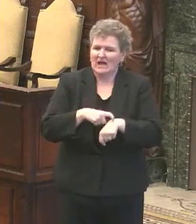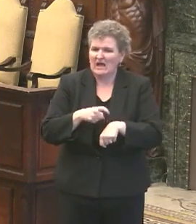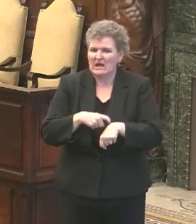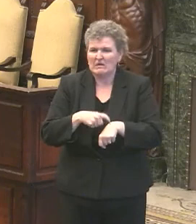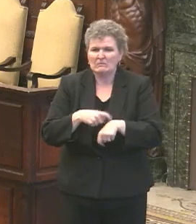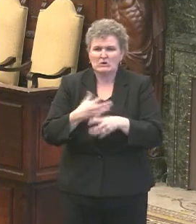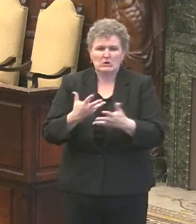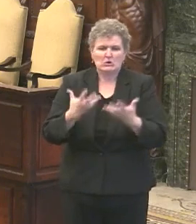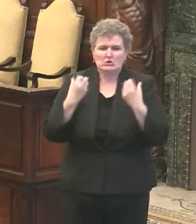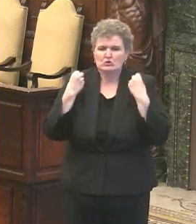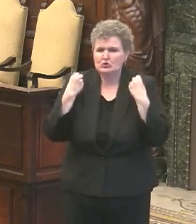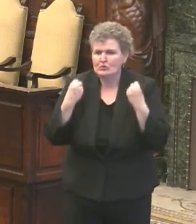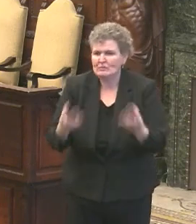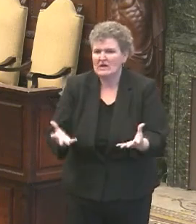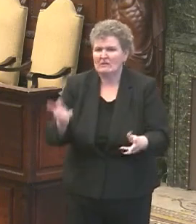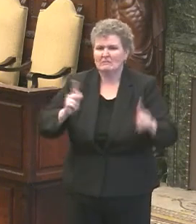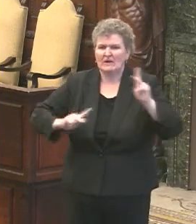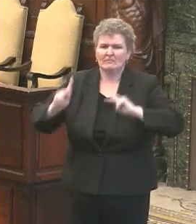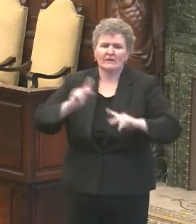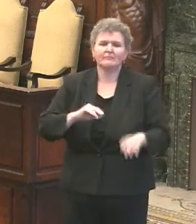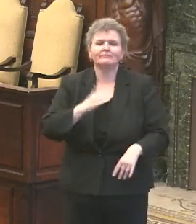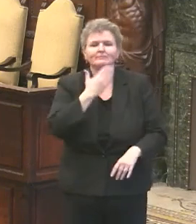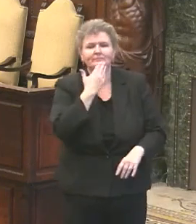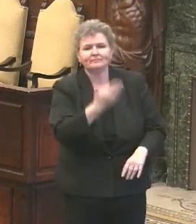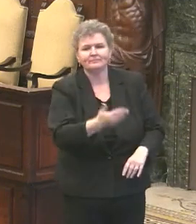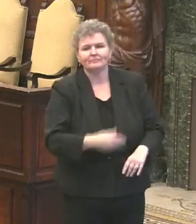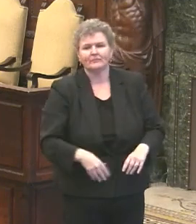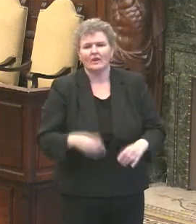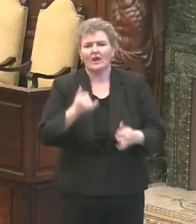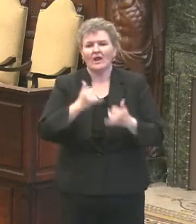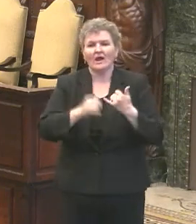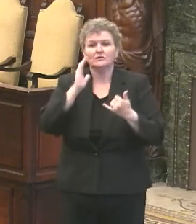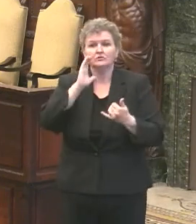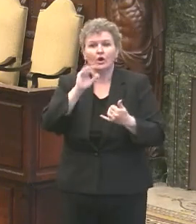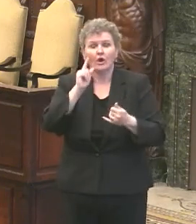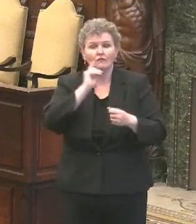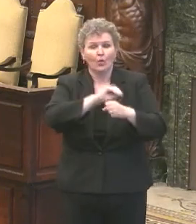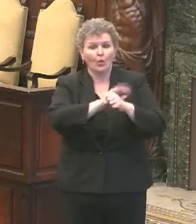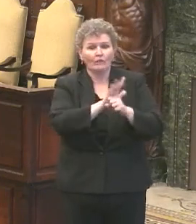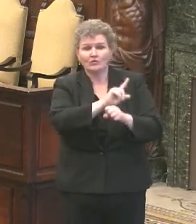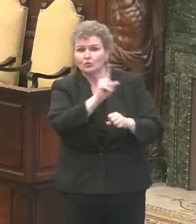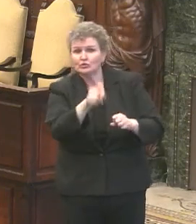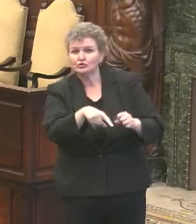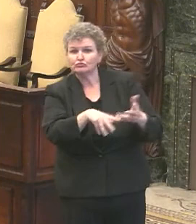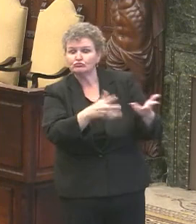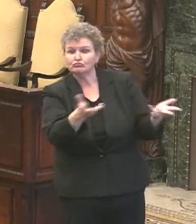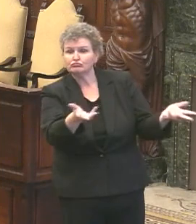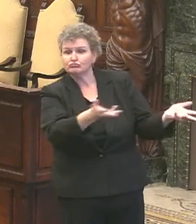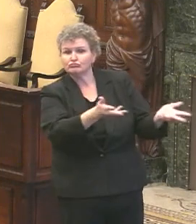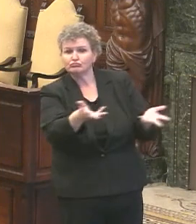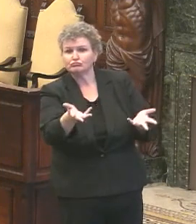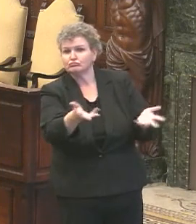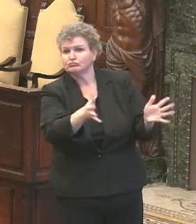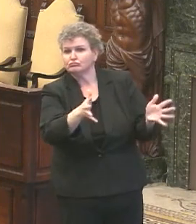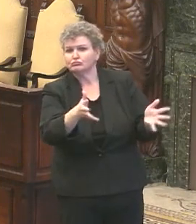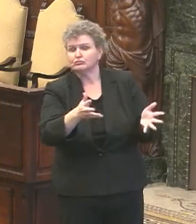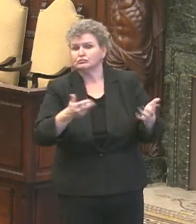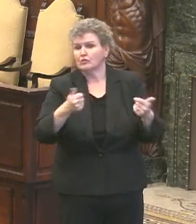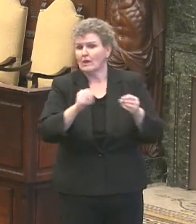Thank you, Nina. And this is last call right now for Dr. Farley and any questions